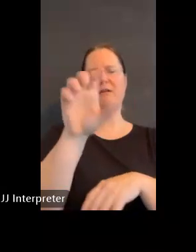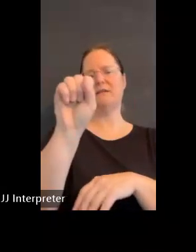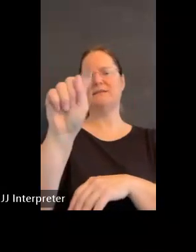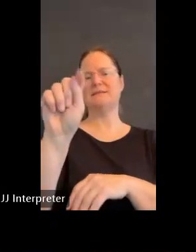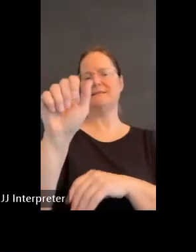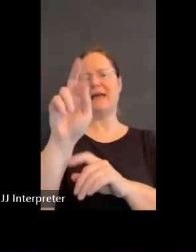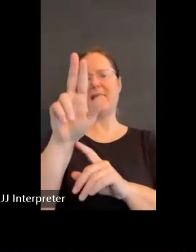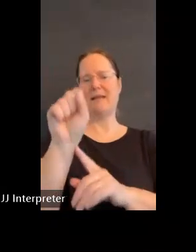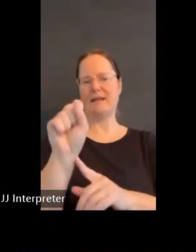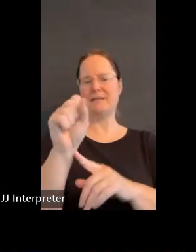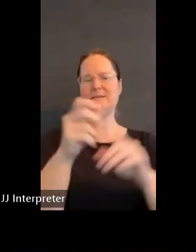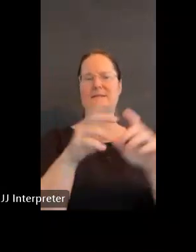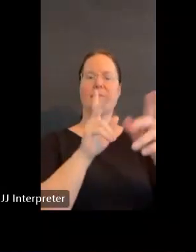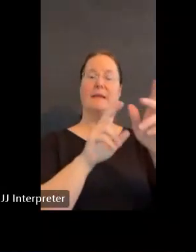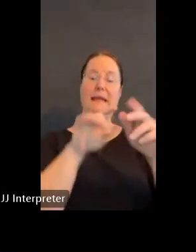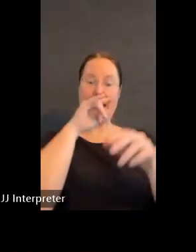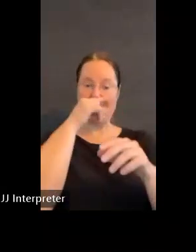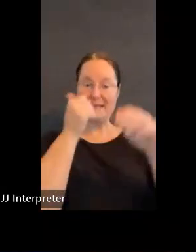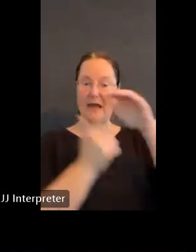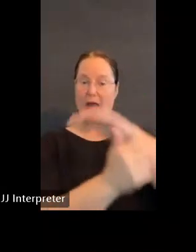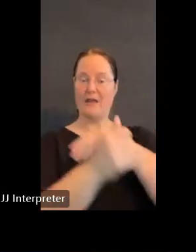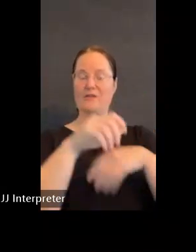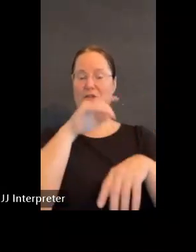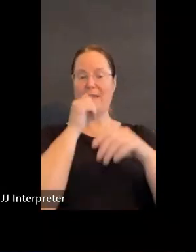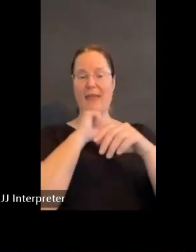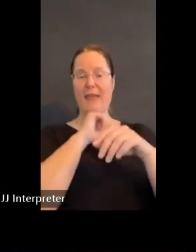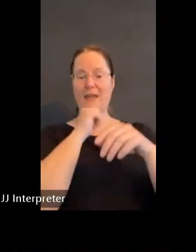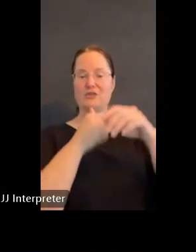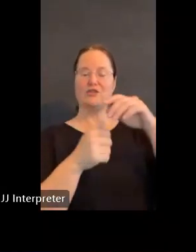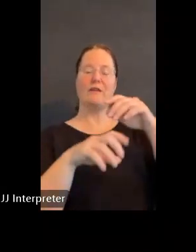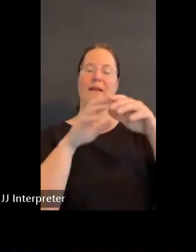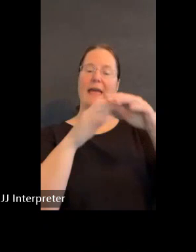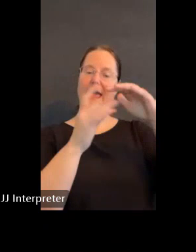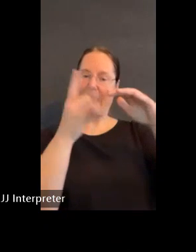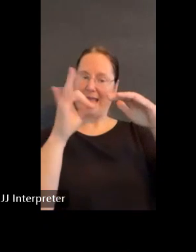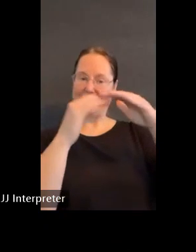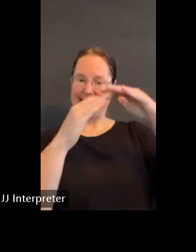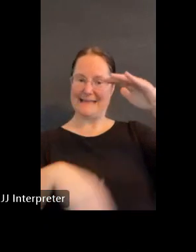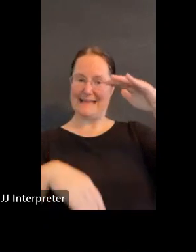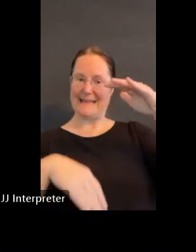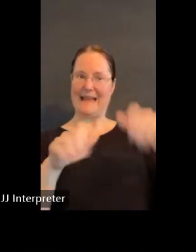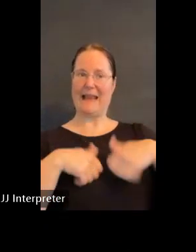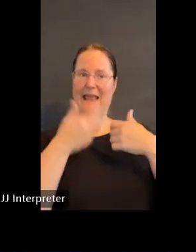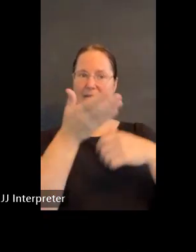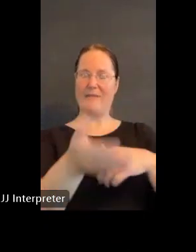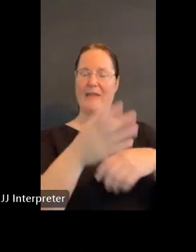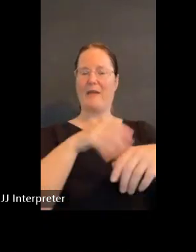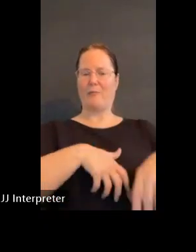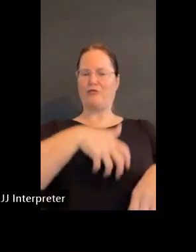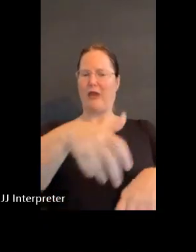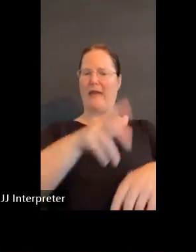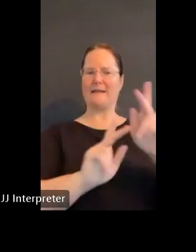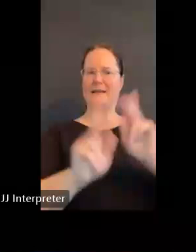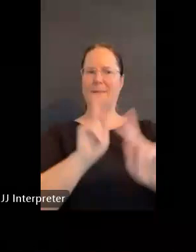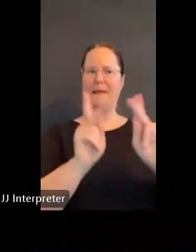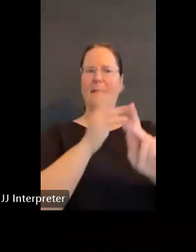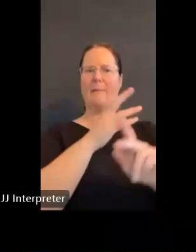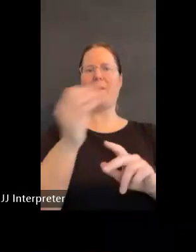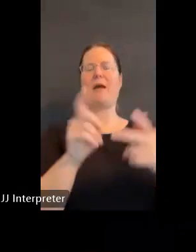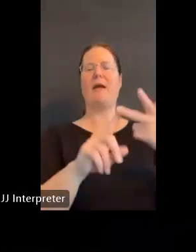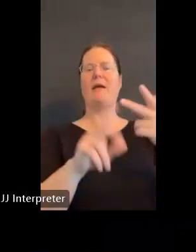with their parents or legal custodians. That includes people who are pregnant, as well as people who are securing custody of